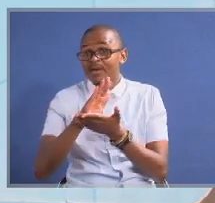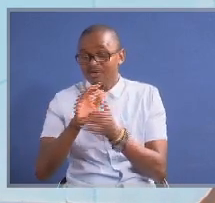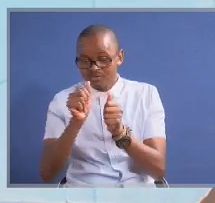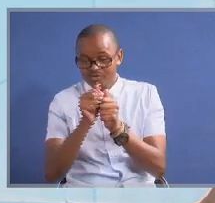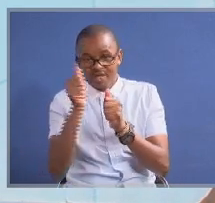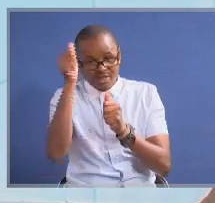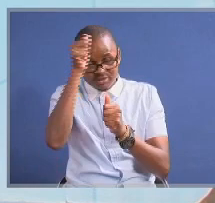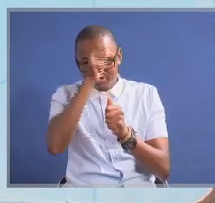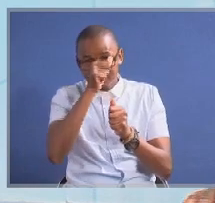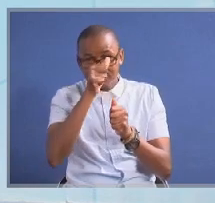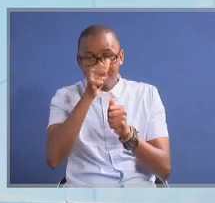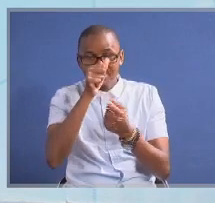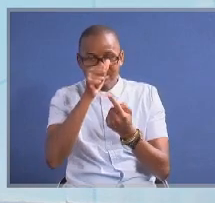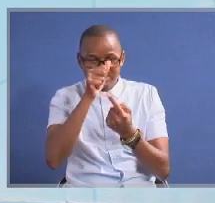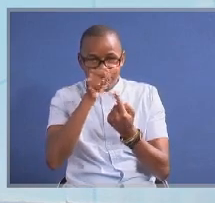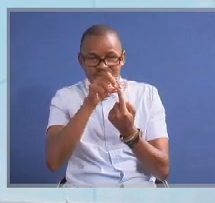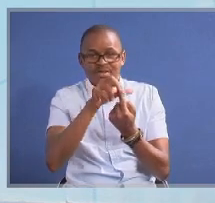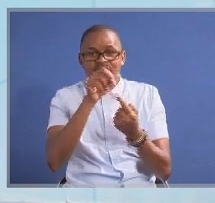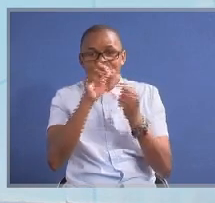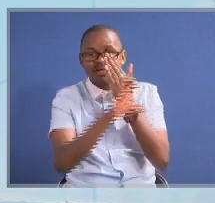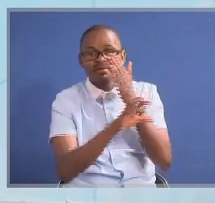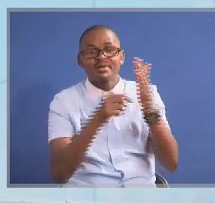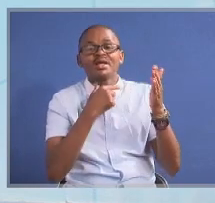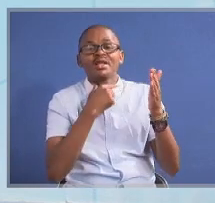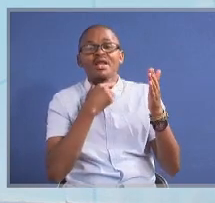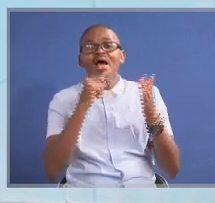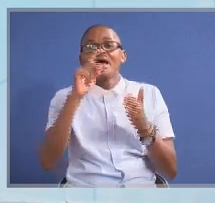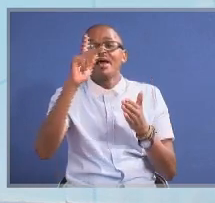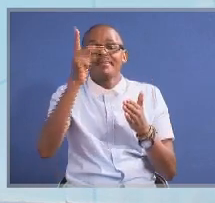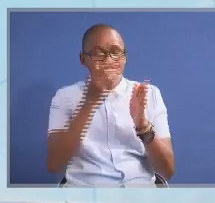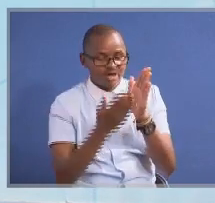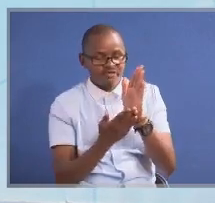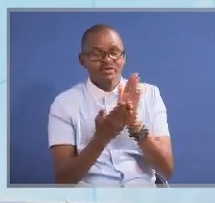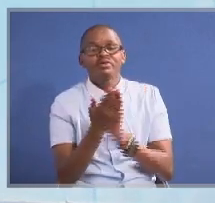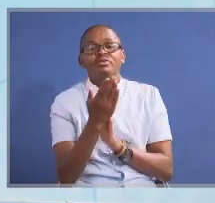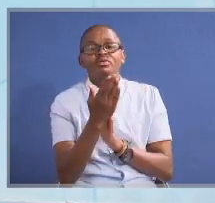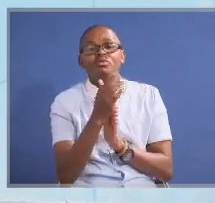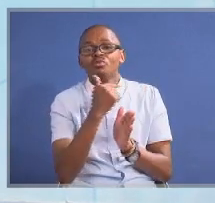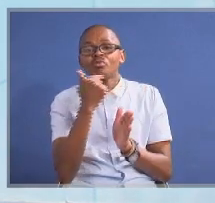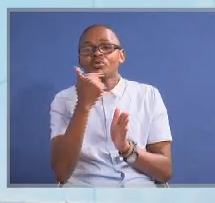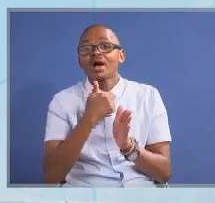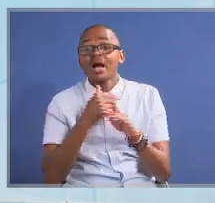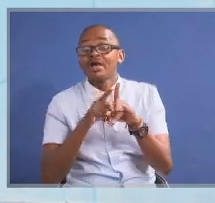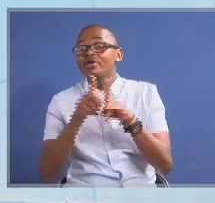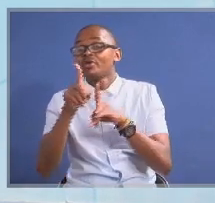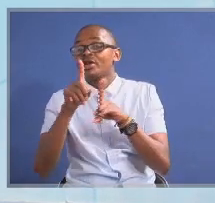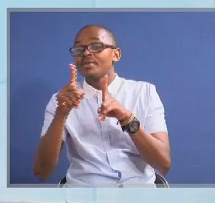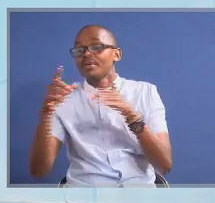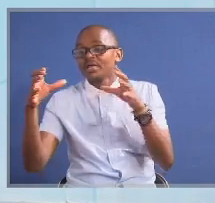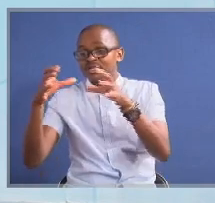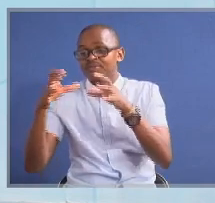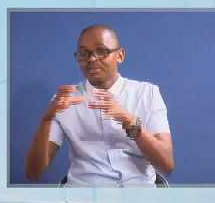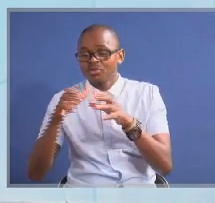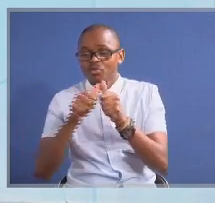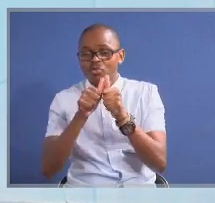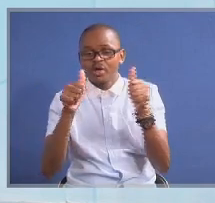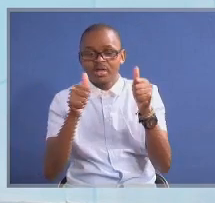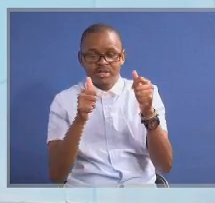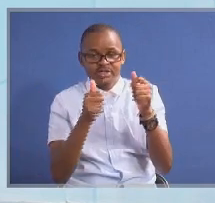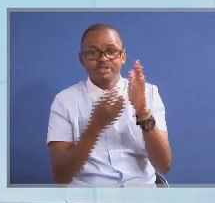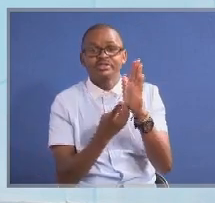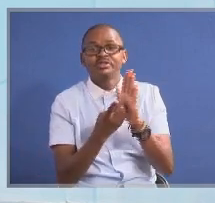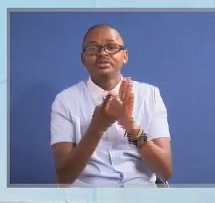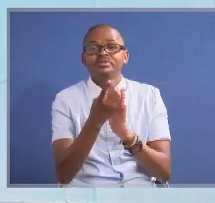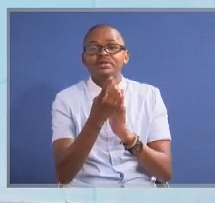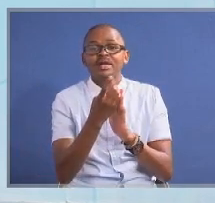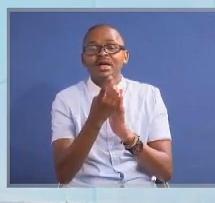with Africa, particularly countries like Kenya, who has developed a lot, who has a tourism sector very well developed, which